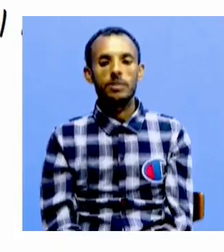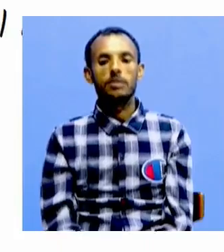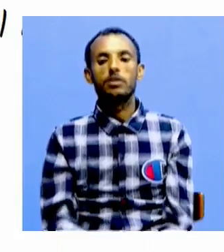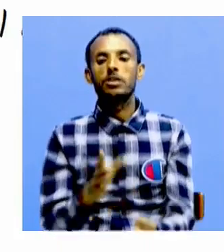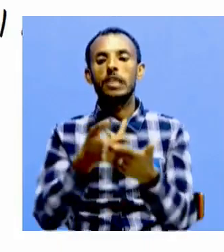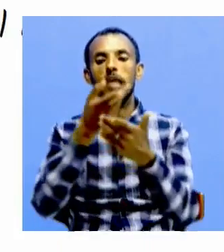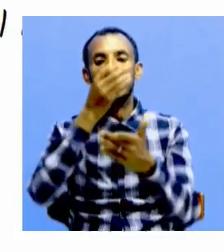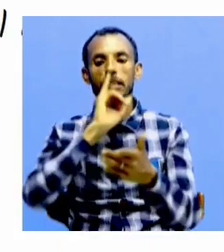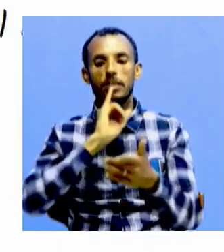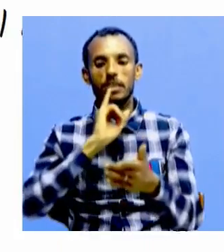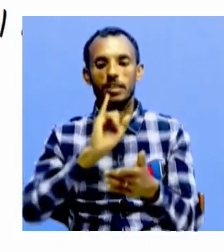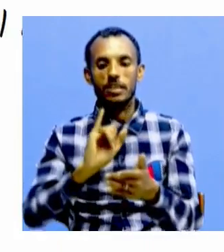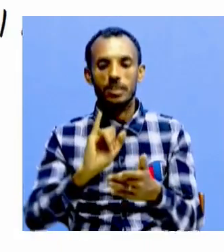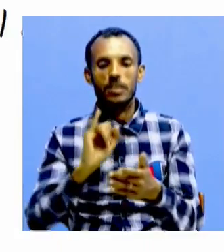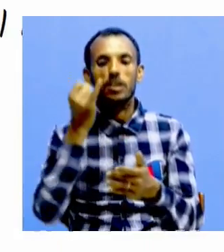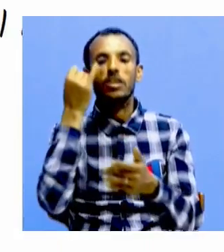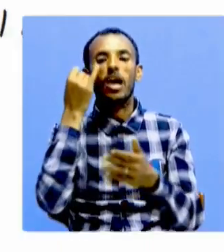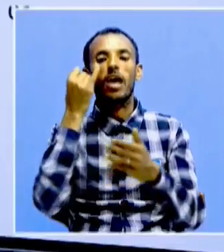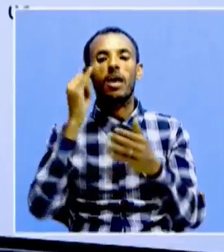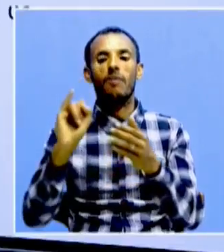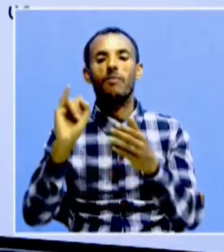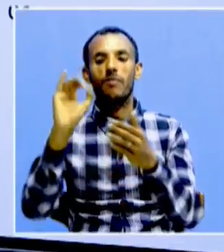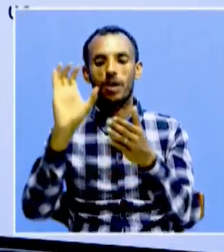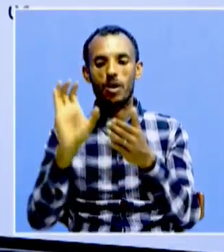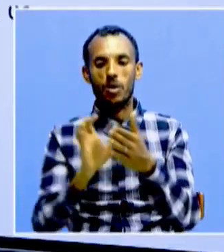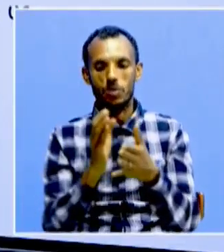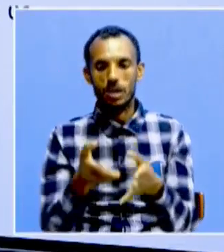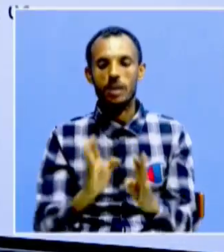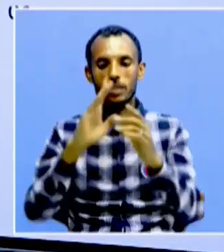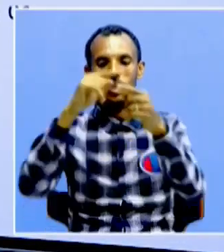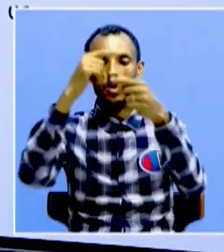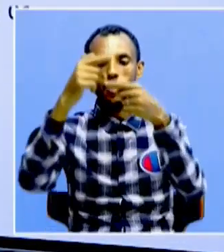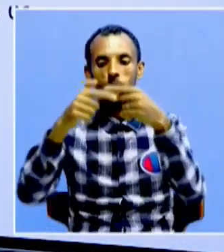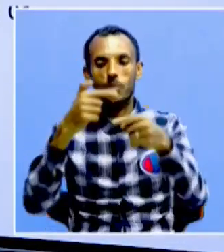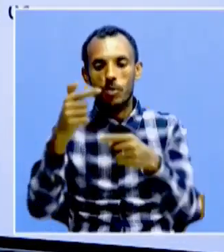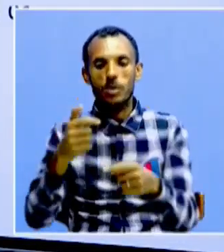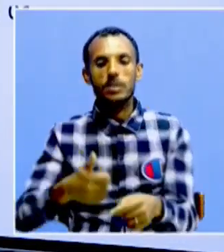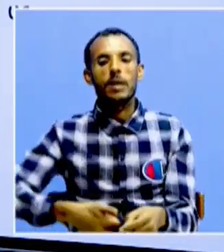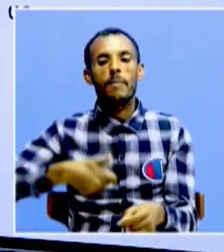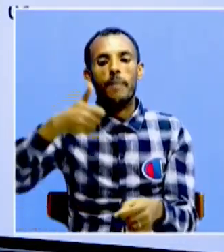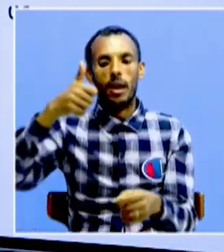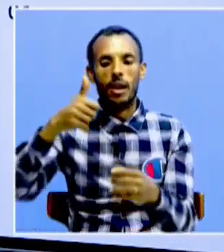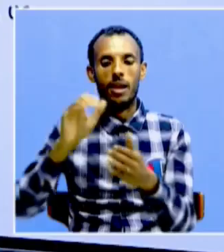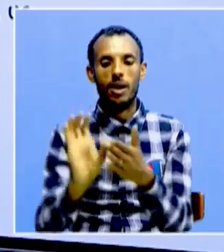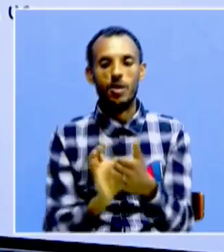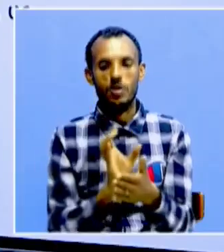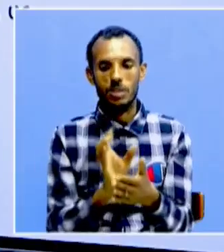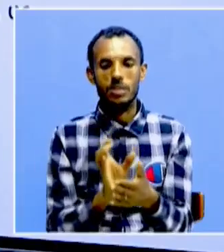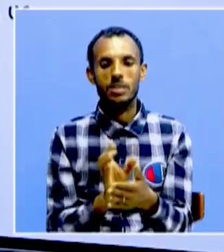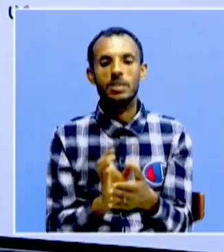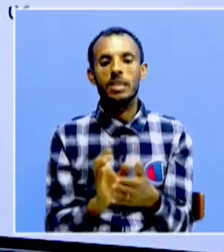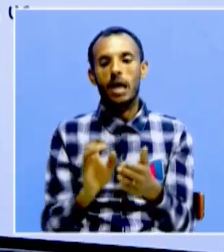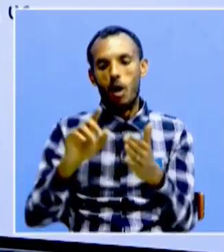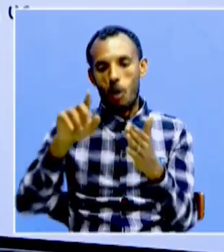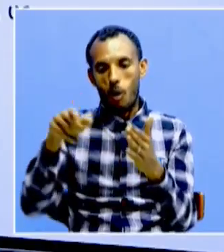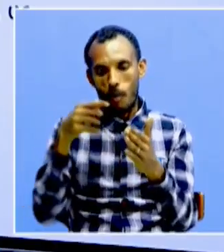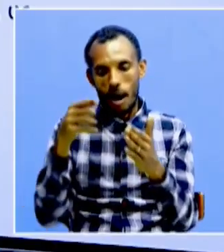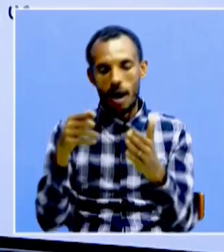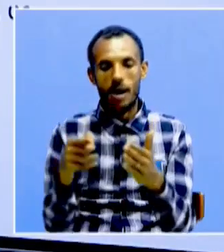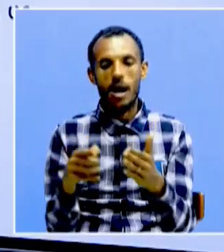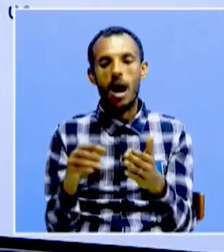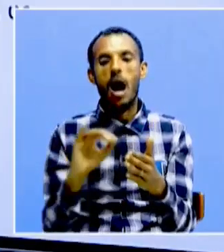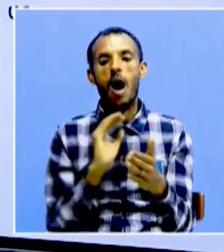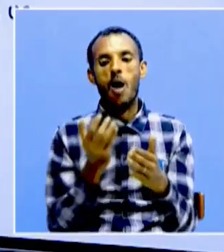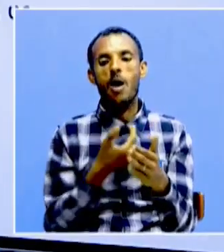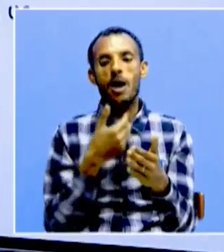This is what? The if clause. Let's go to the main clause. Then, comma, then our main